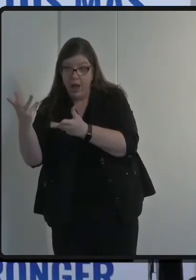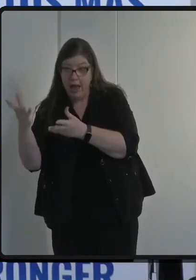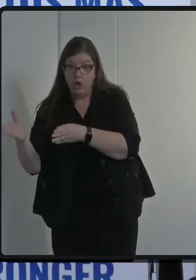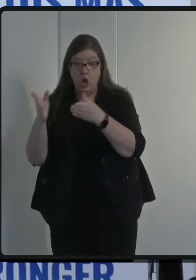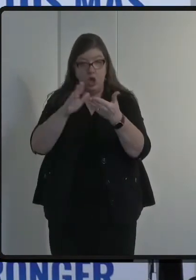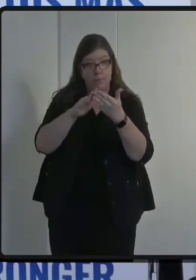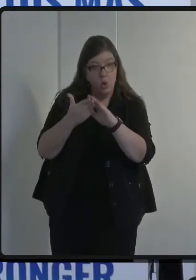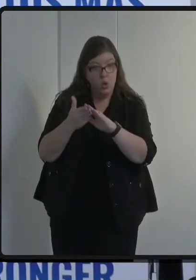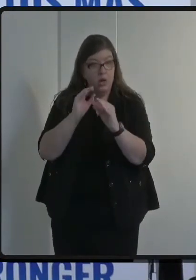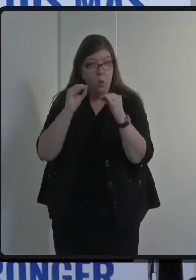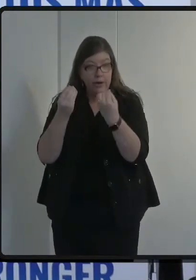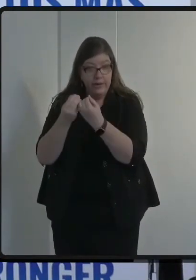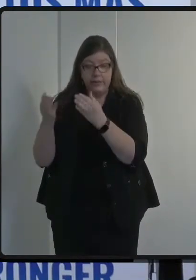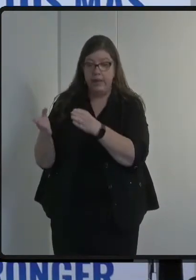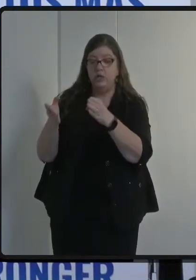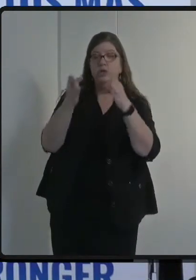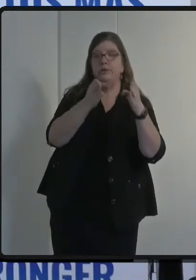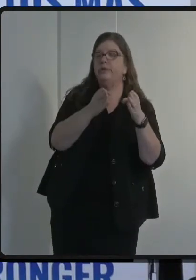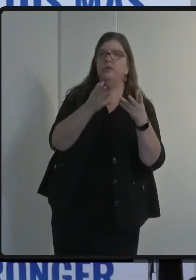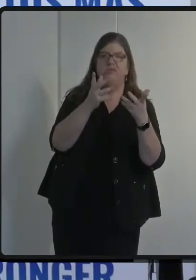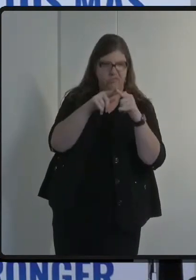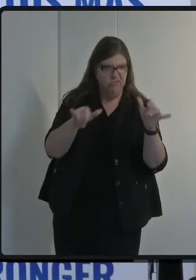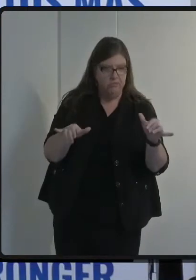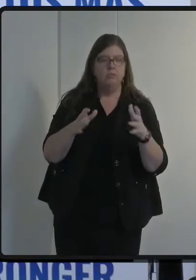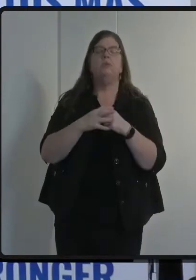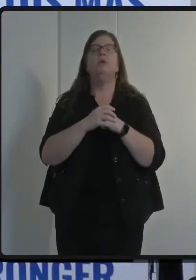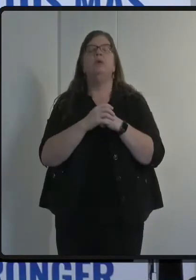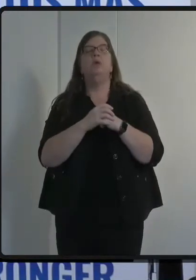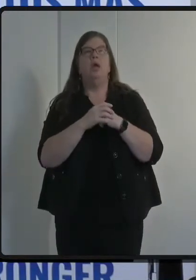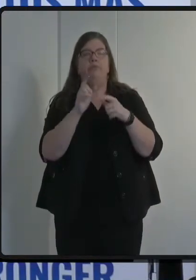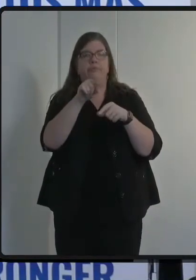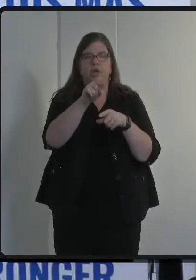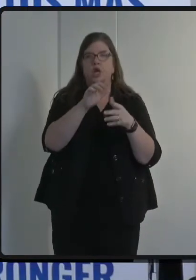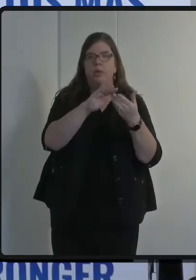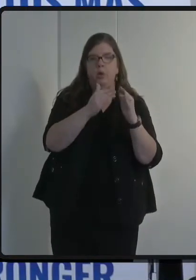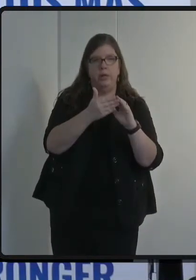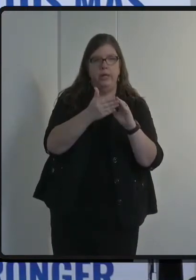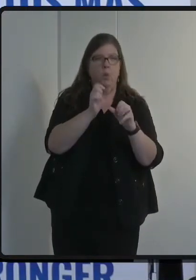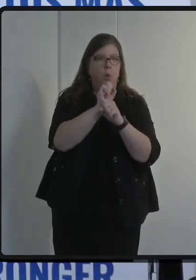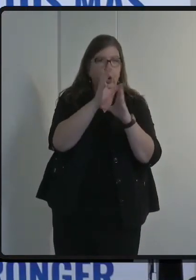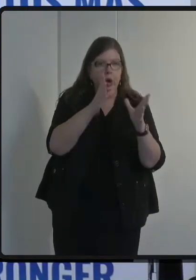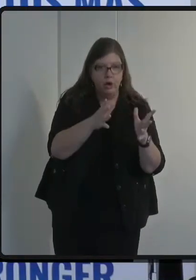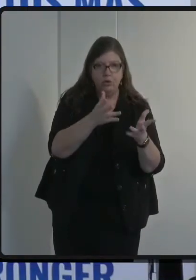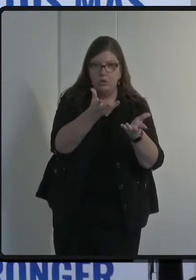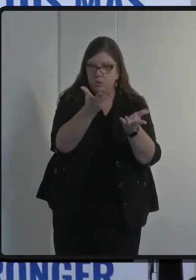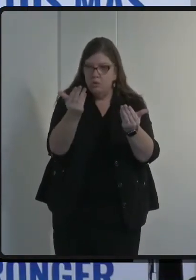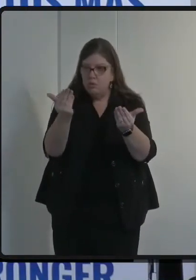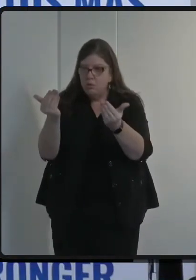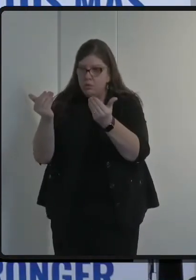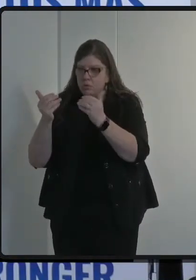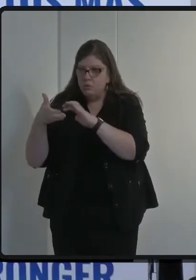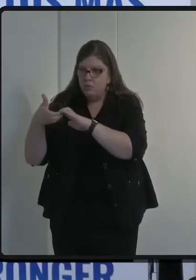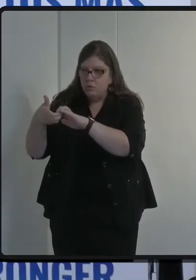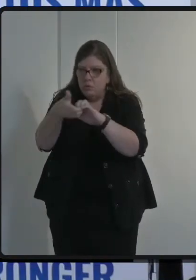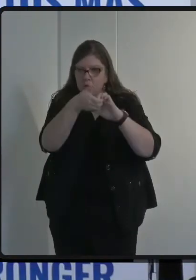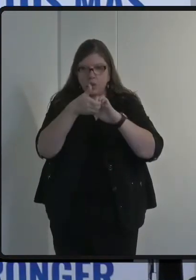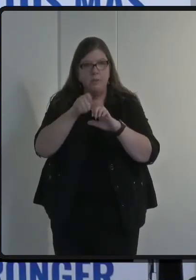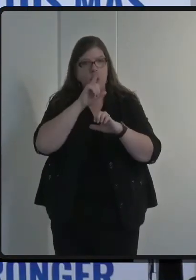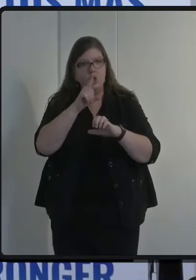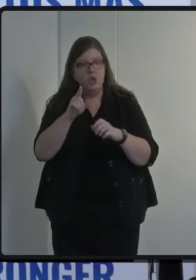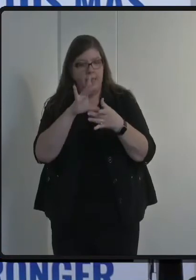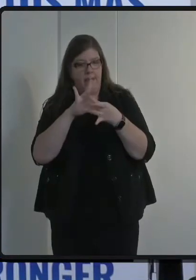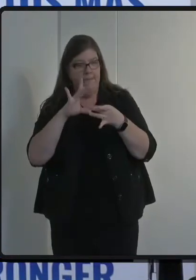community-based organizations, and community workers to make sure that the